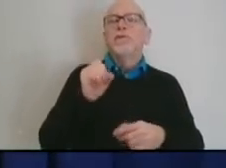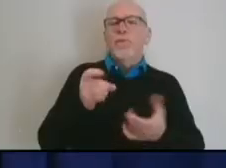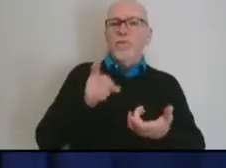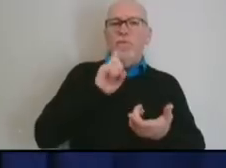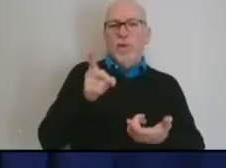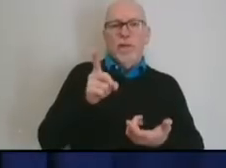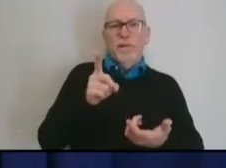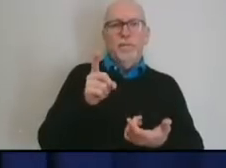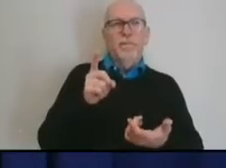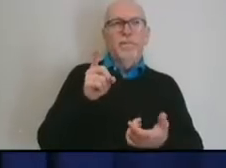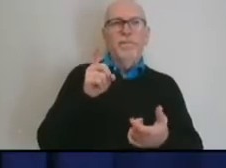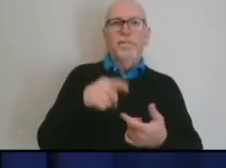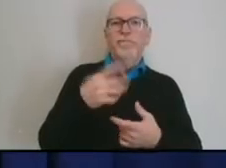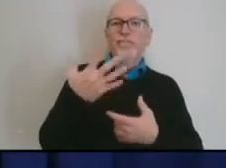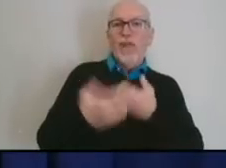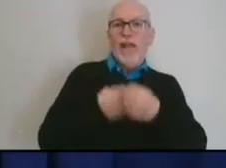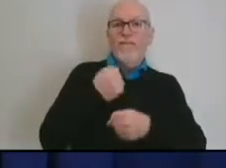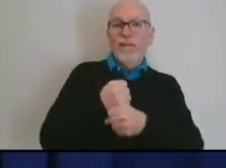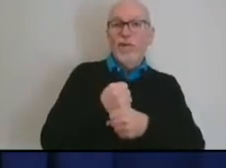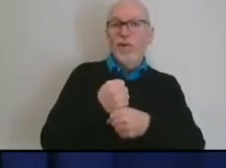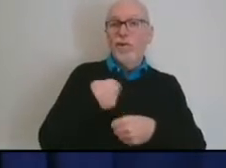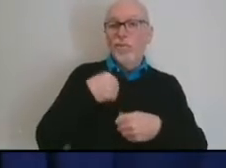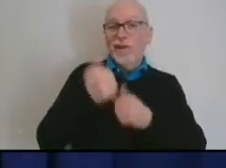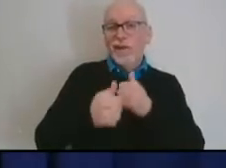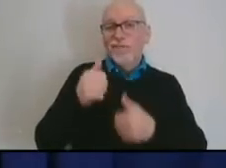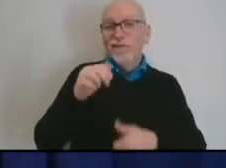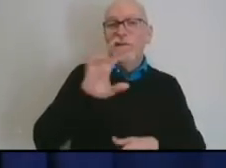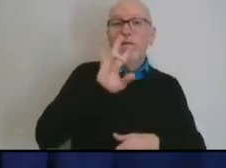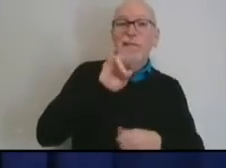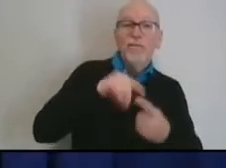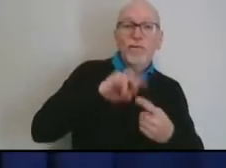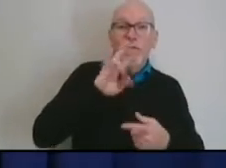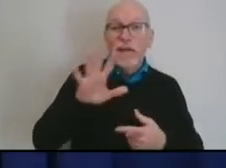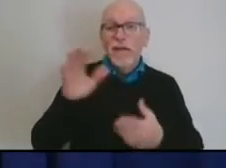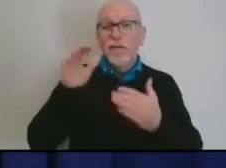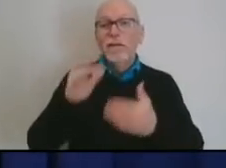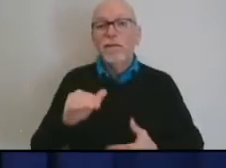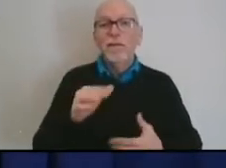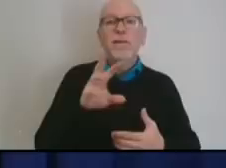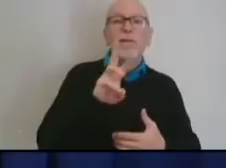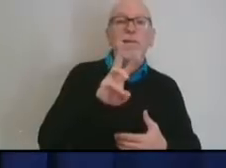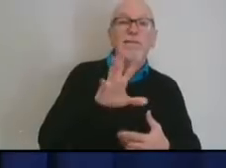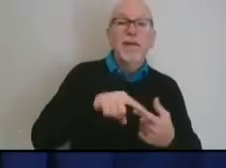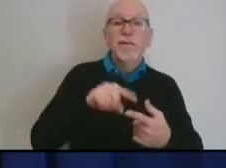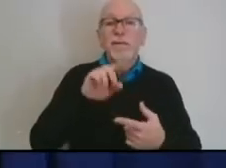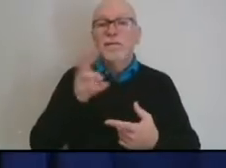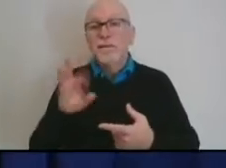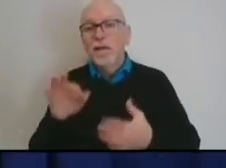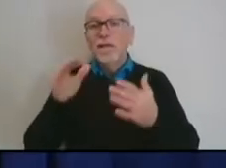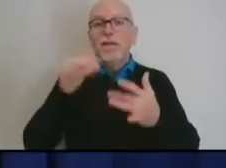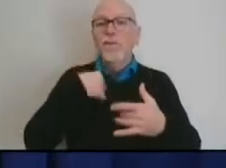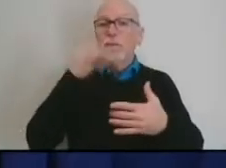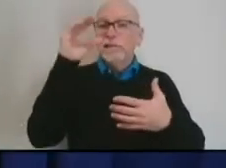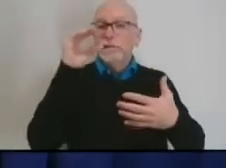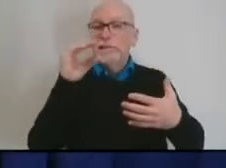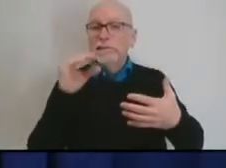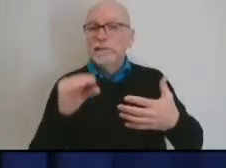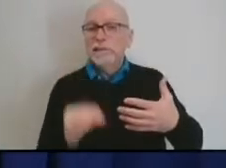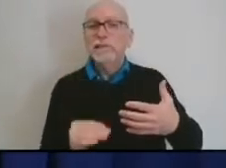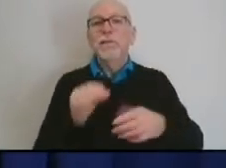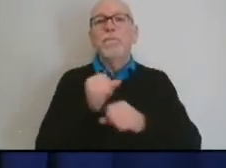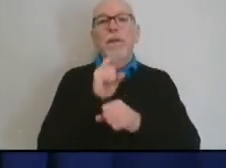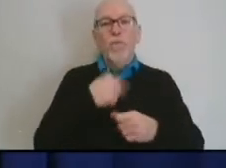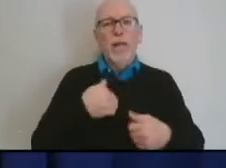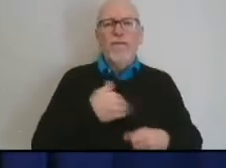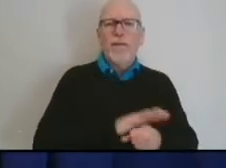smaller 5-year chunks right now to make sure that we have the vaccine. So that when we make appointments,